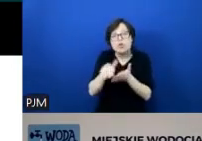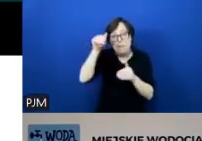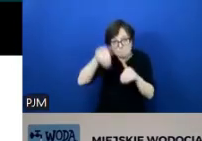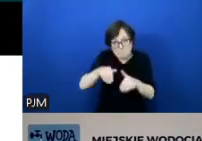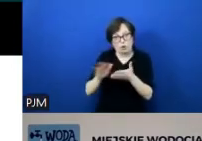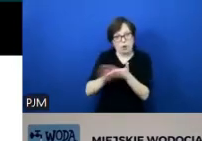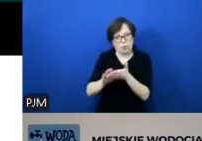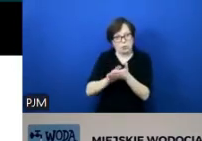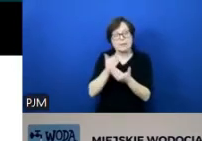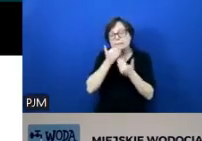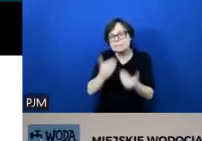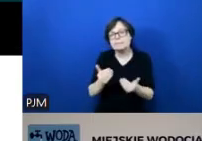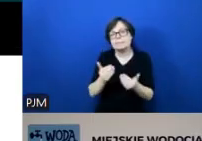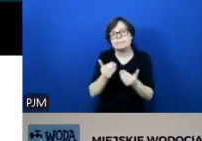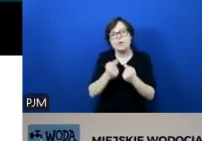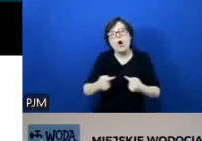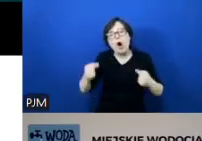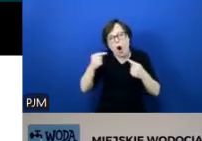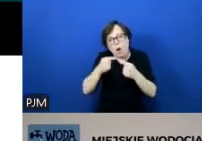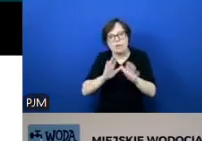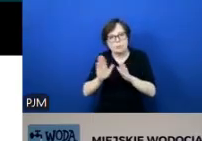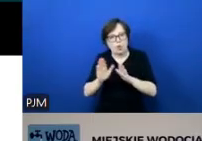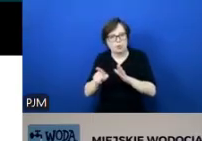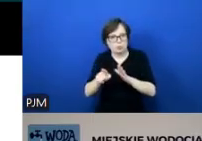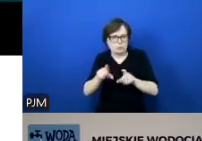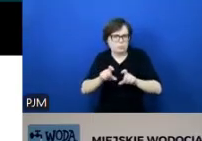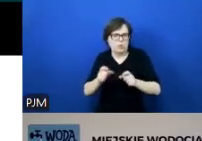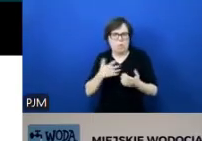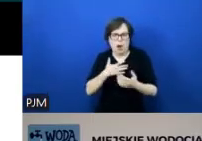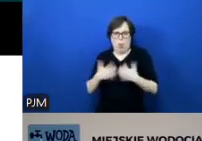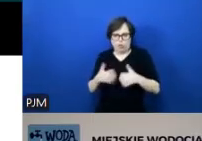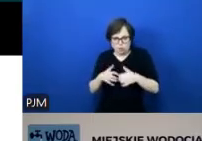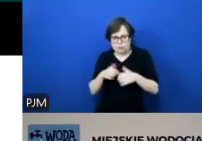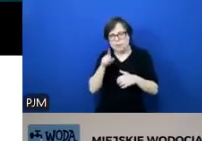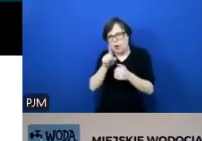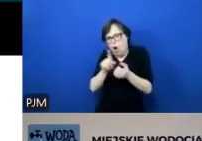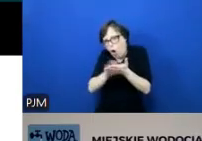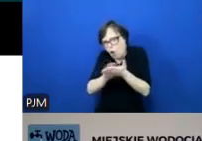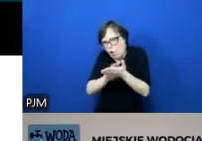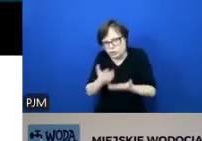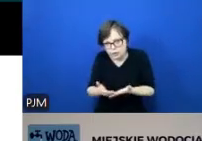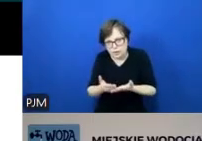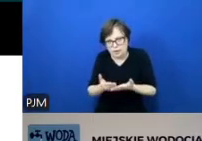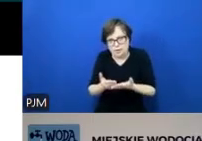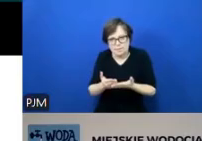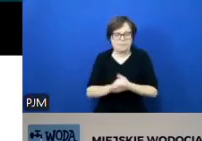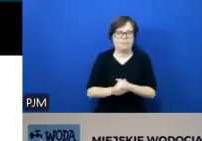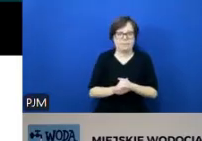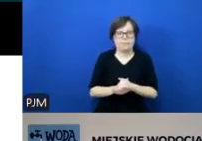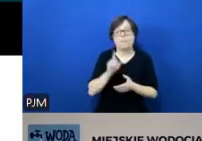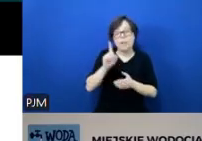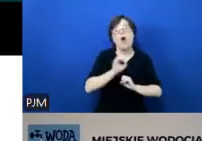these sedimentation, of these pollutants can be eliminated by proper sedimentation. So we need sedimentation tanks for this